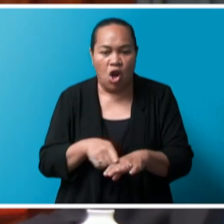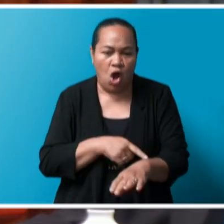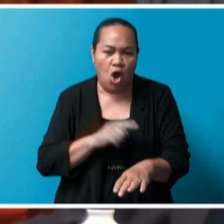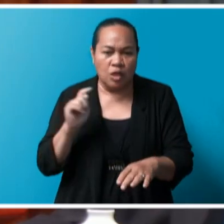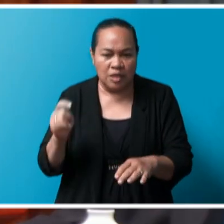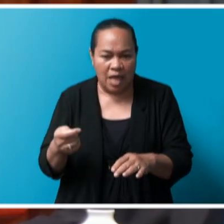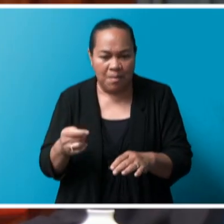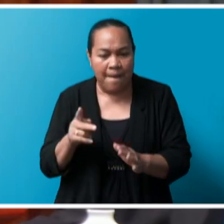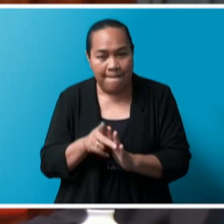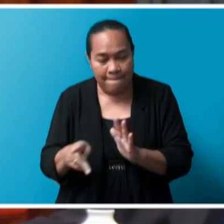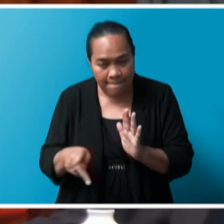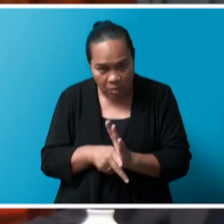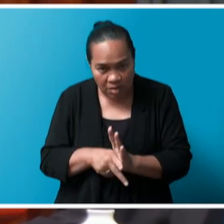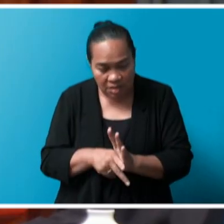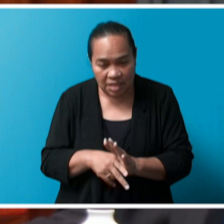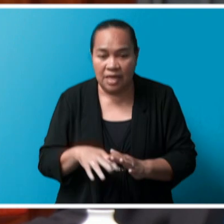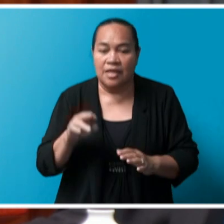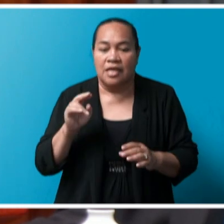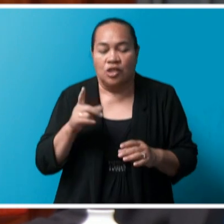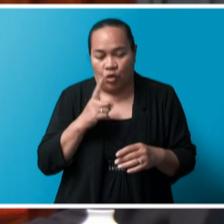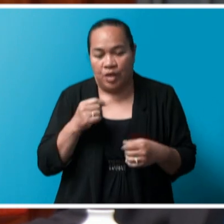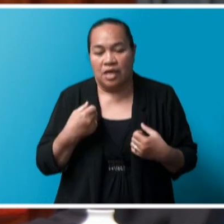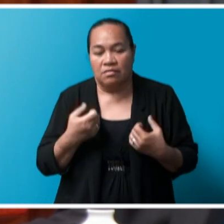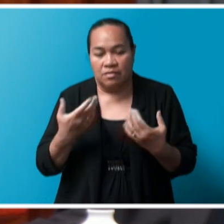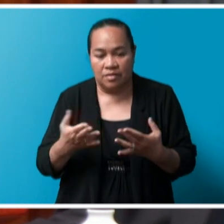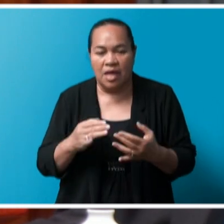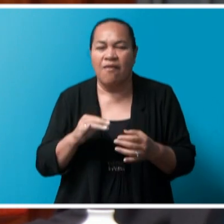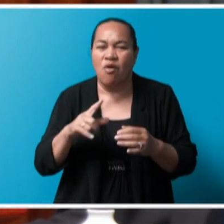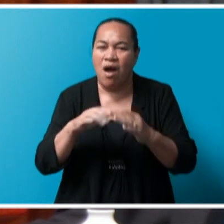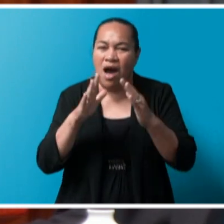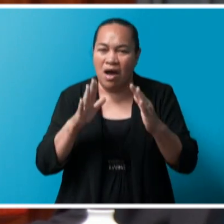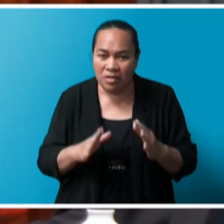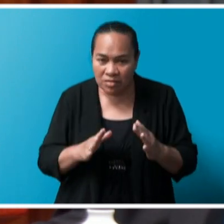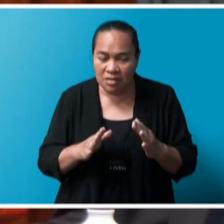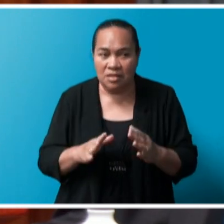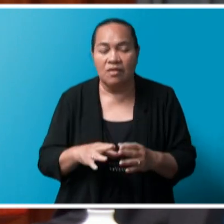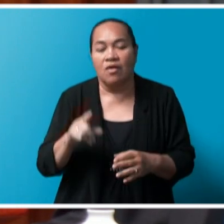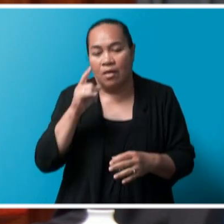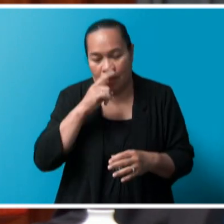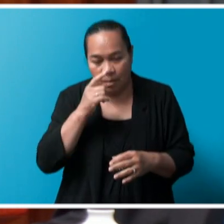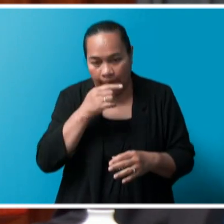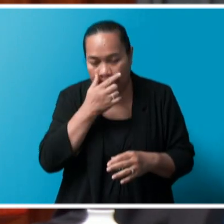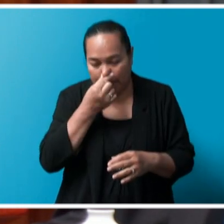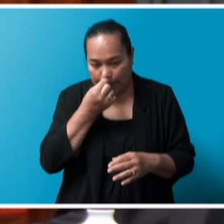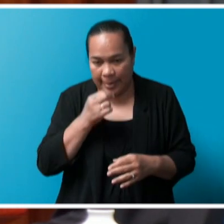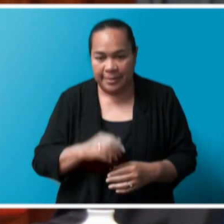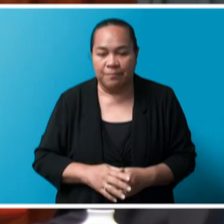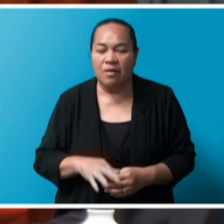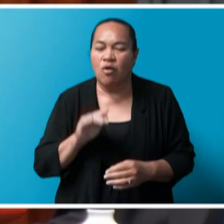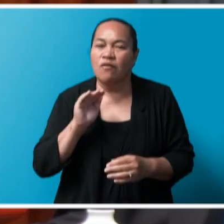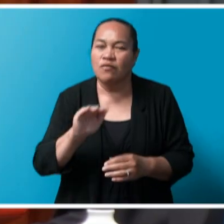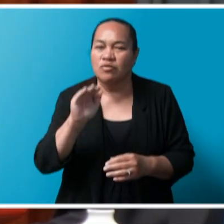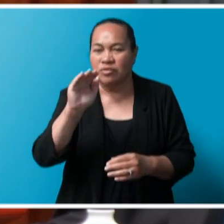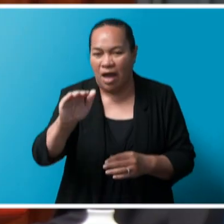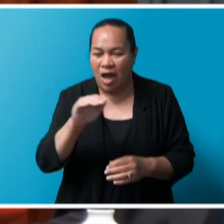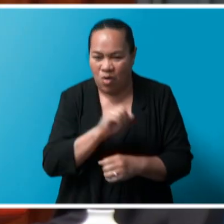institutional foundations necessary to deliver sustainable housing outcomes for current and future generations. This